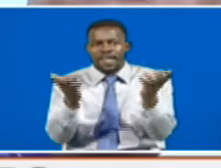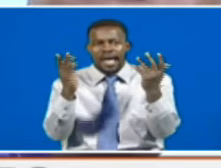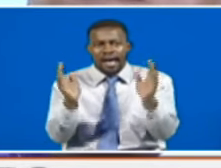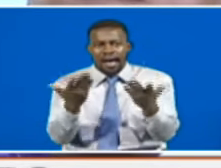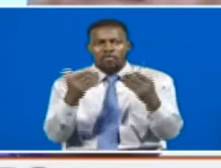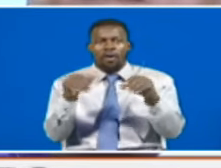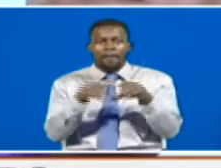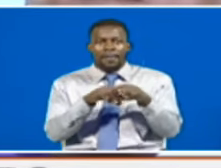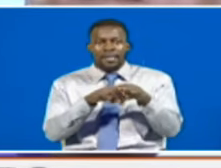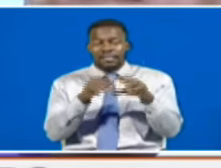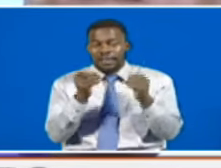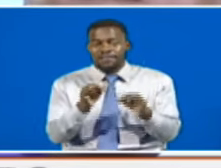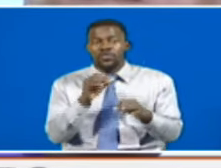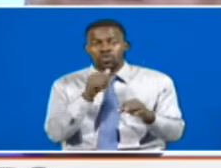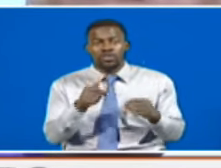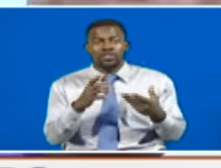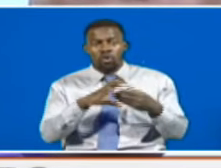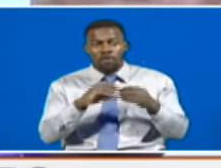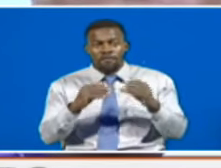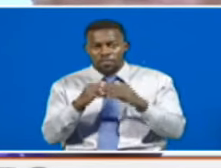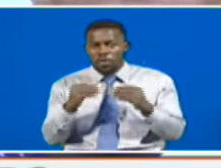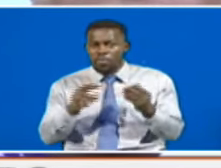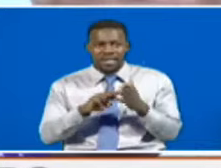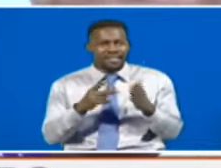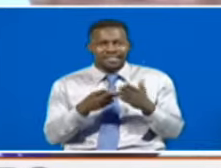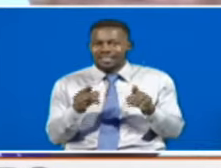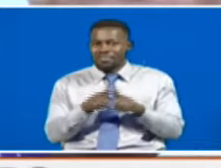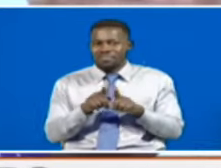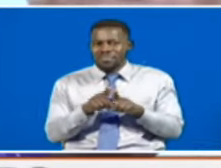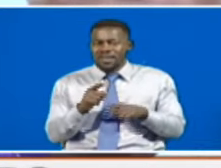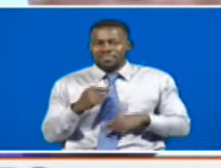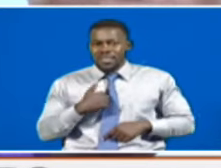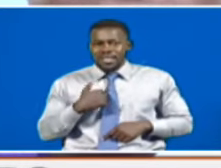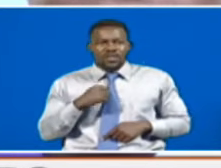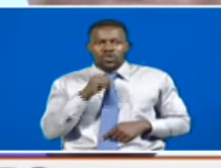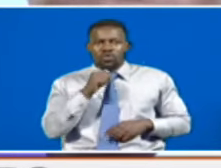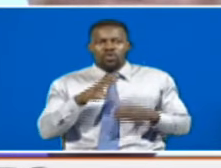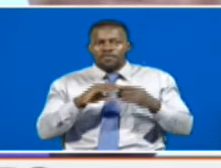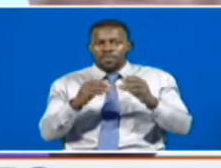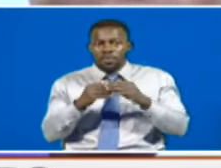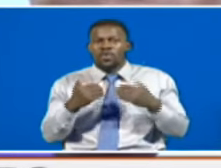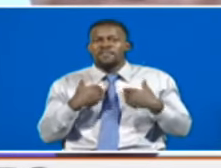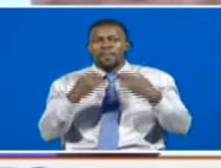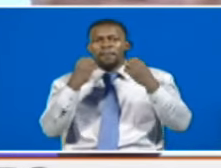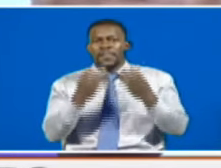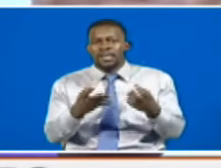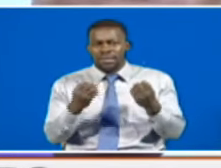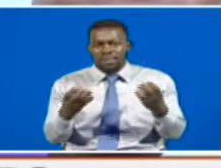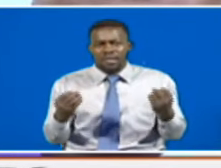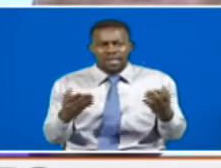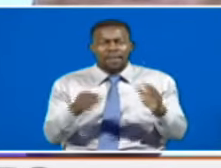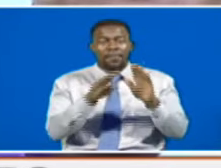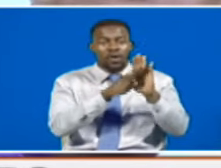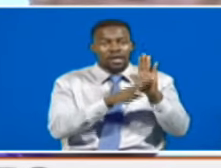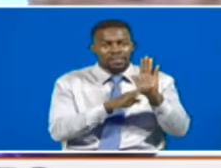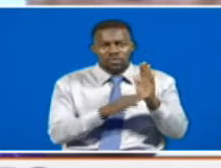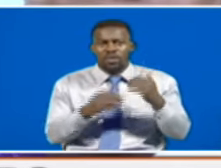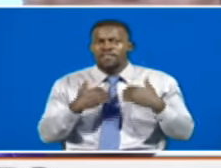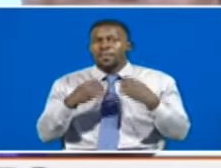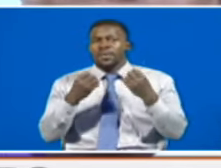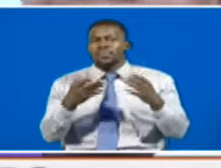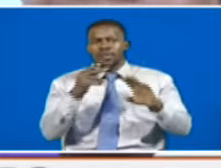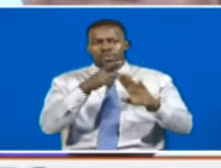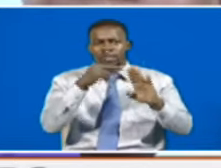comfortable, then we cannot say we are comfortable. So we have many programs that KEWOTA is running for its members. We have